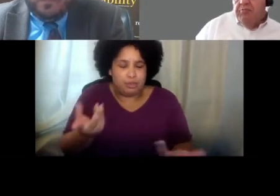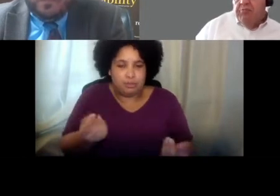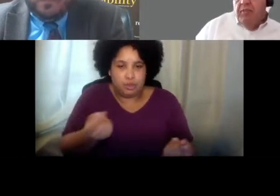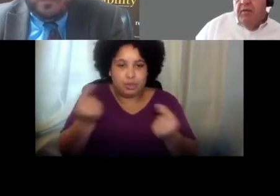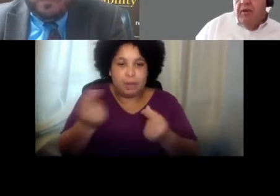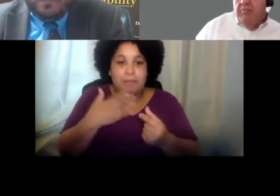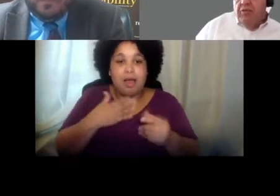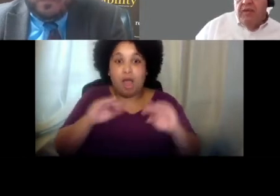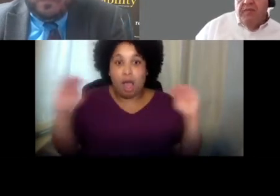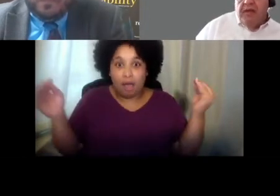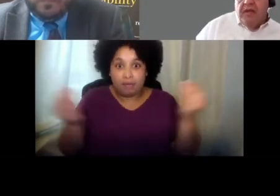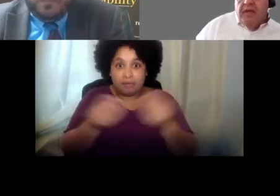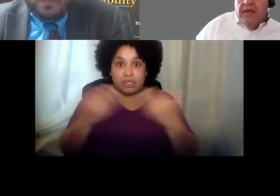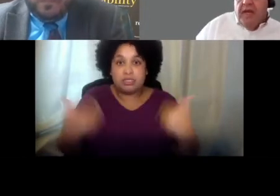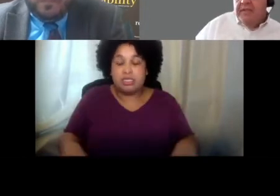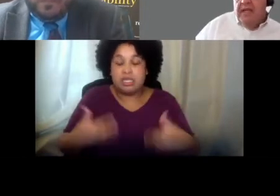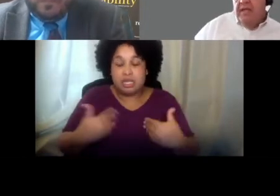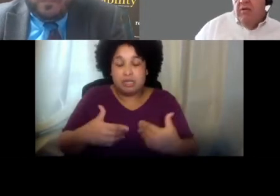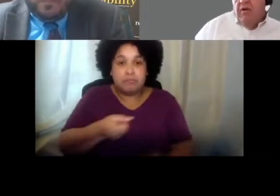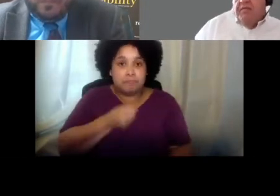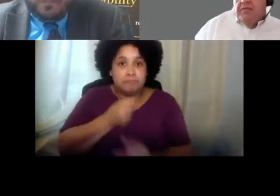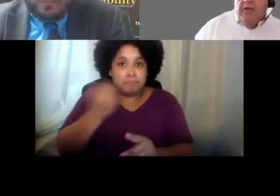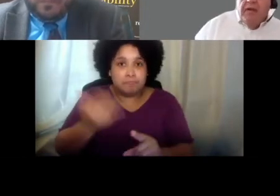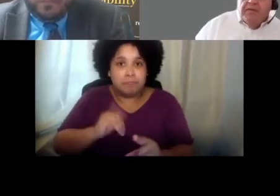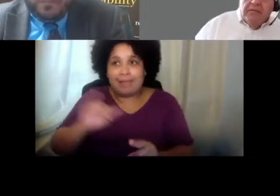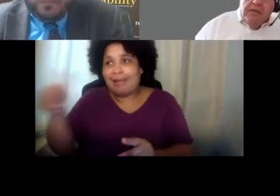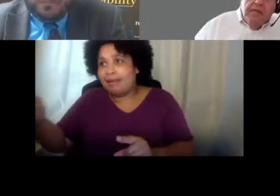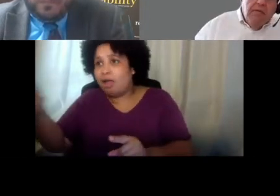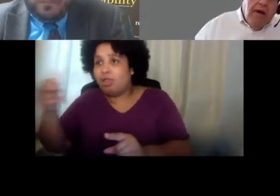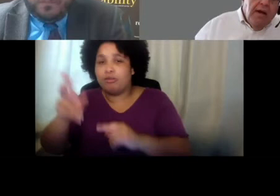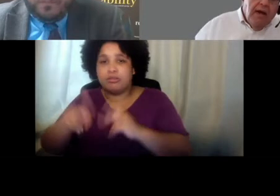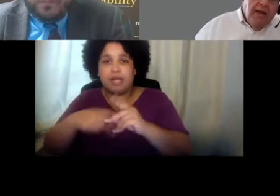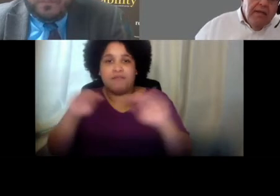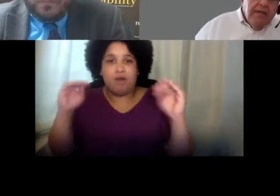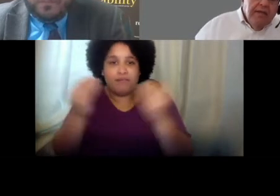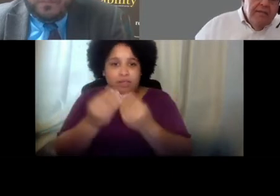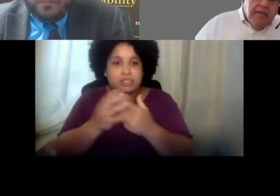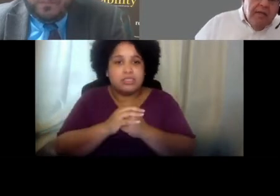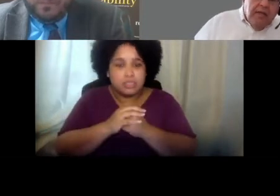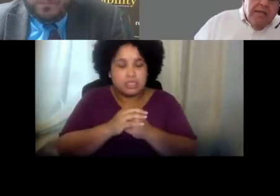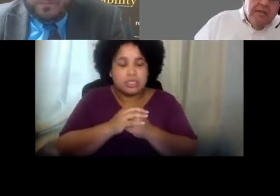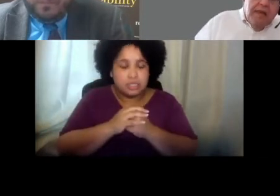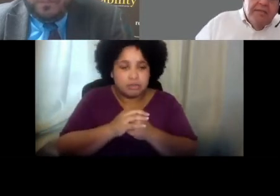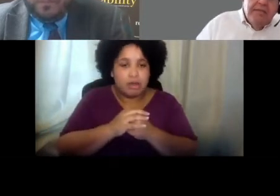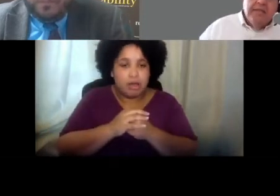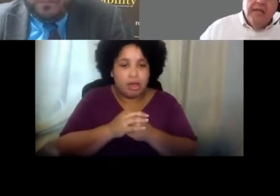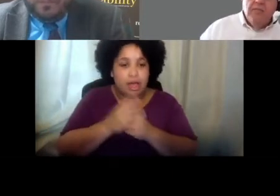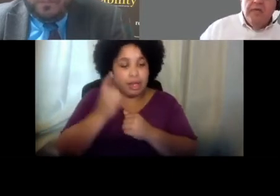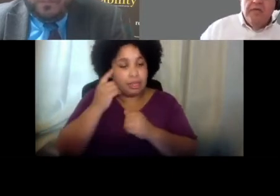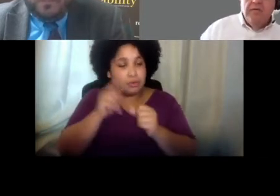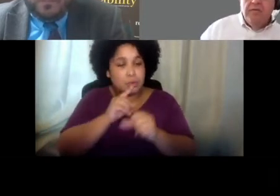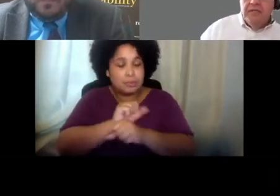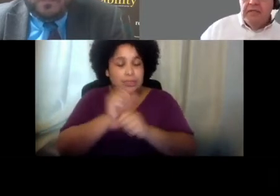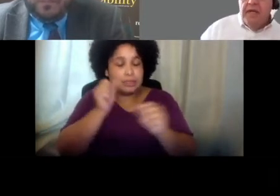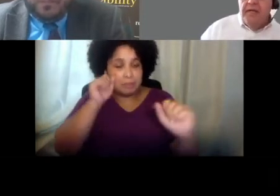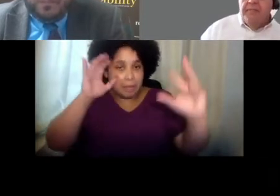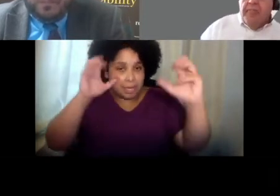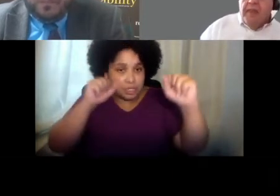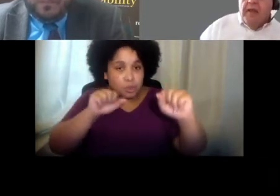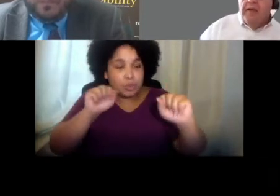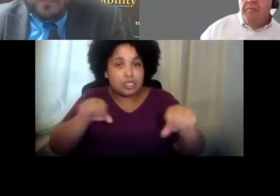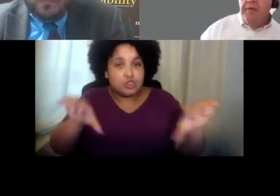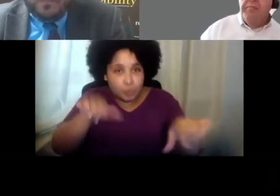as prolific as any office around. I think it's amazing that we could do this,